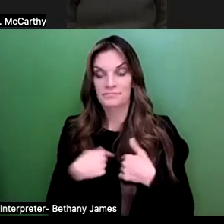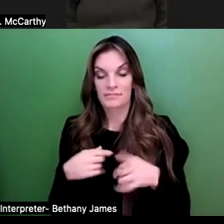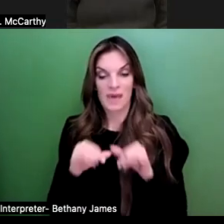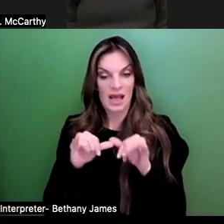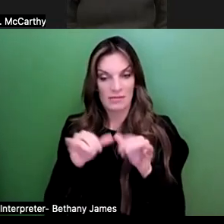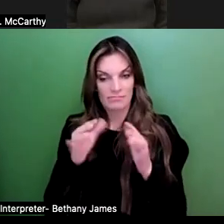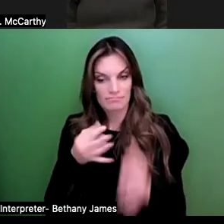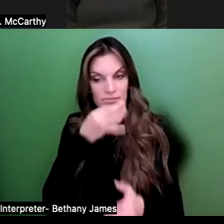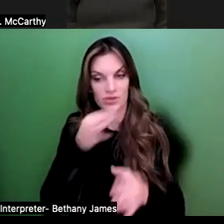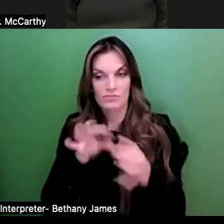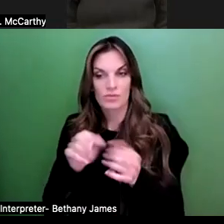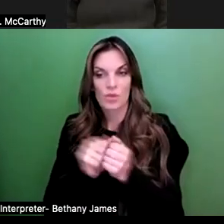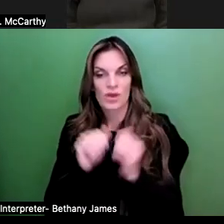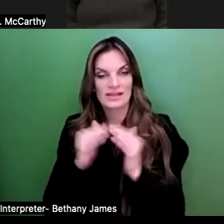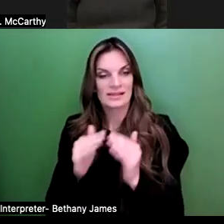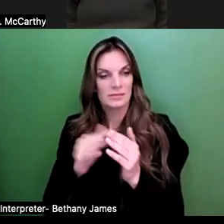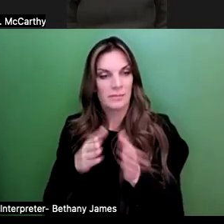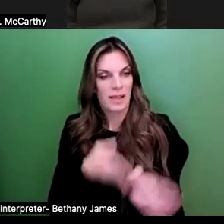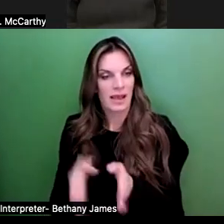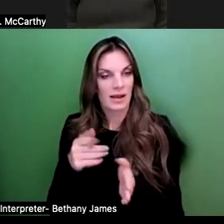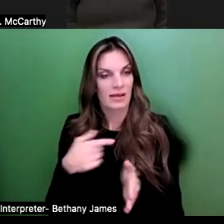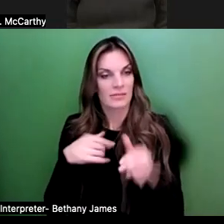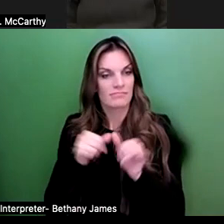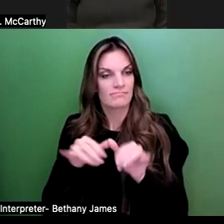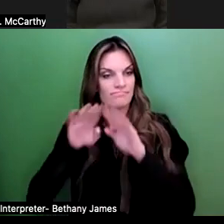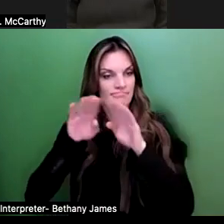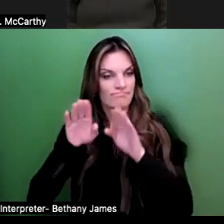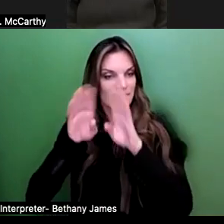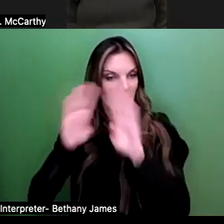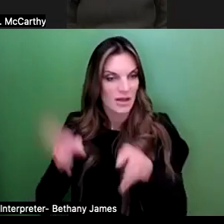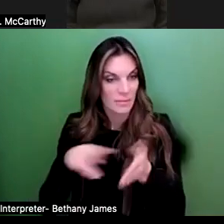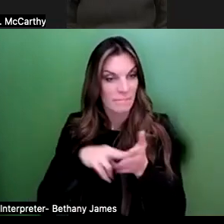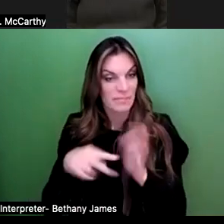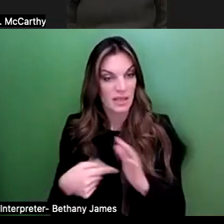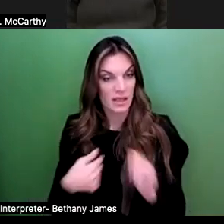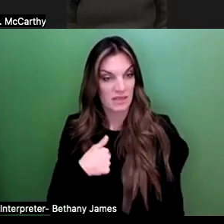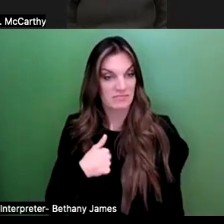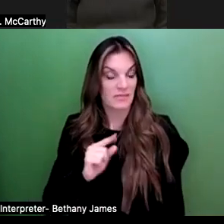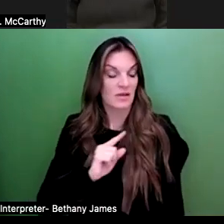urban planner. And the urban planner, does that mean we're only